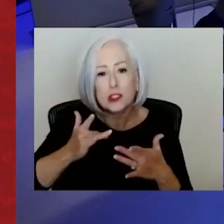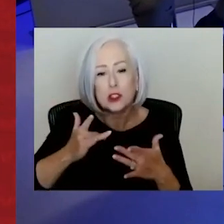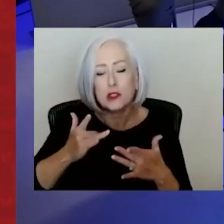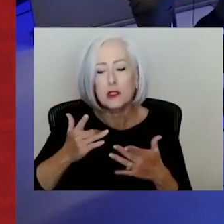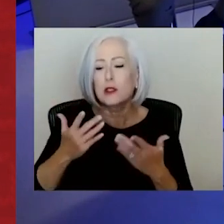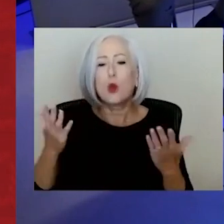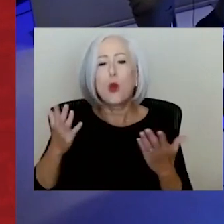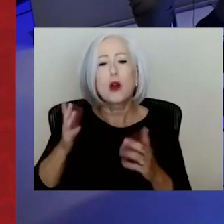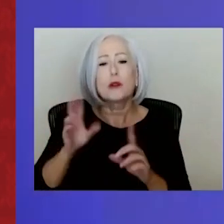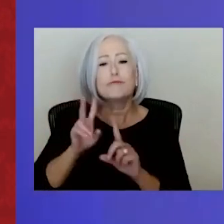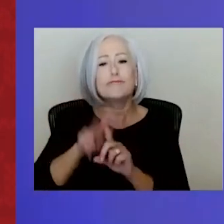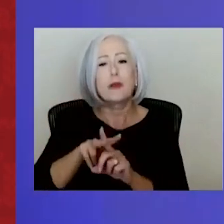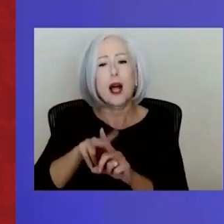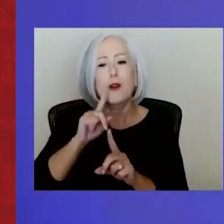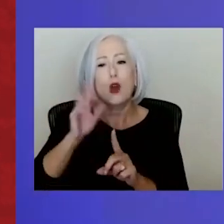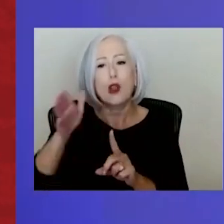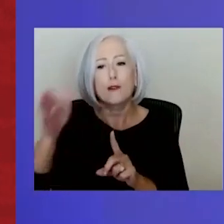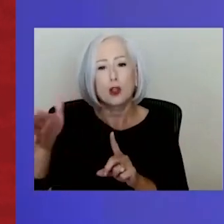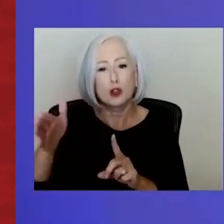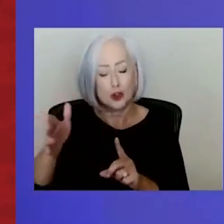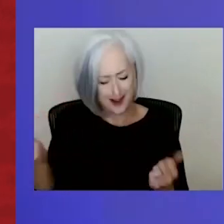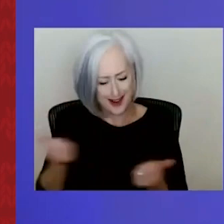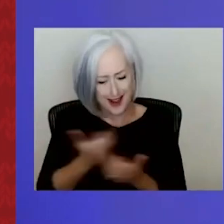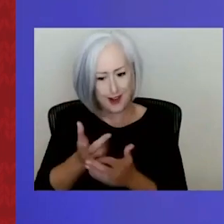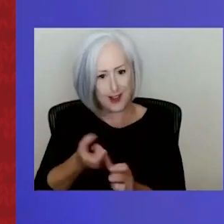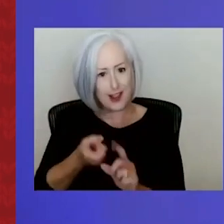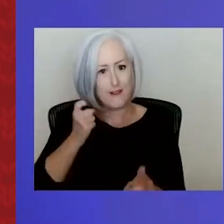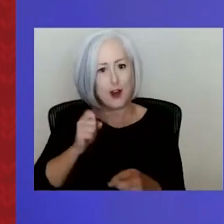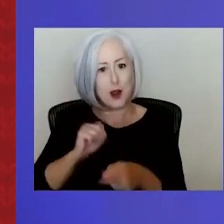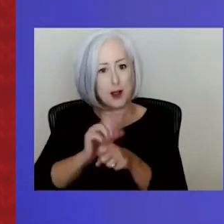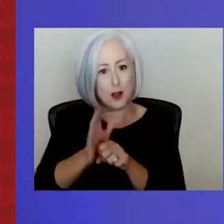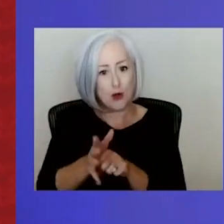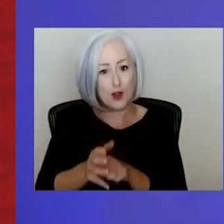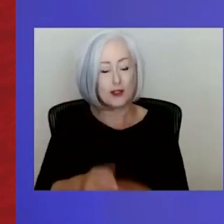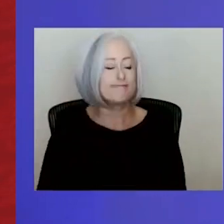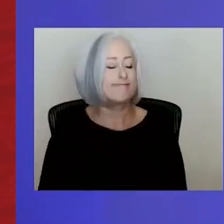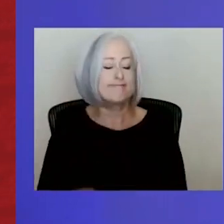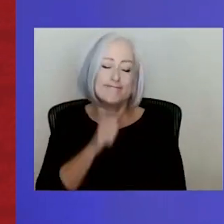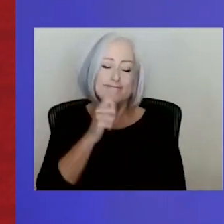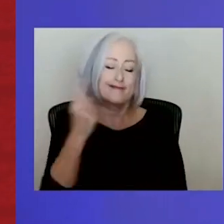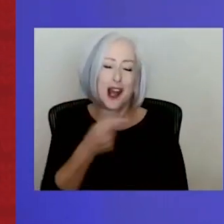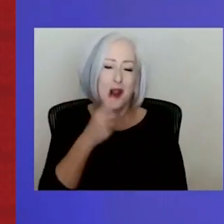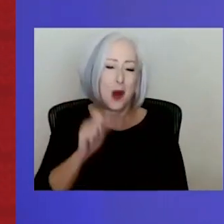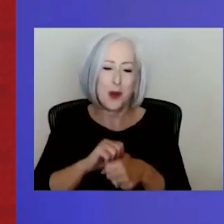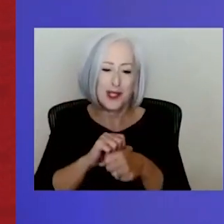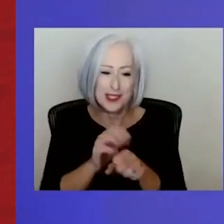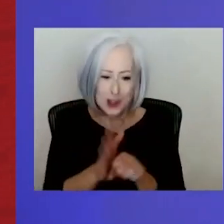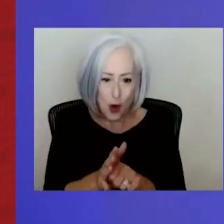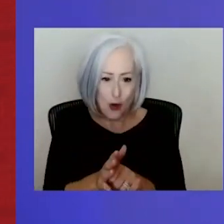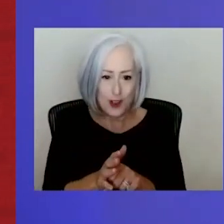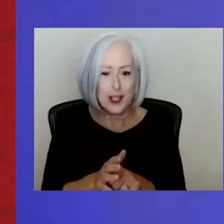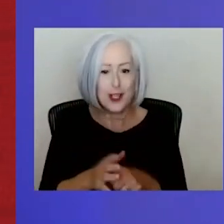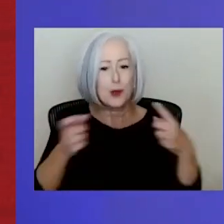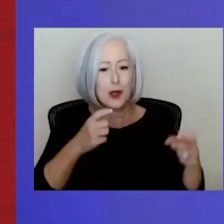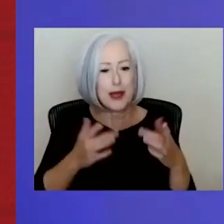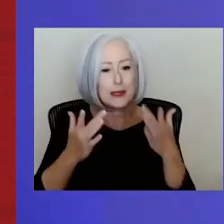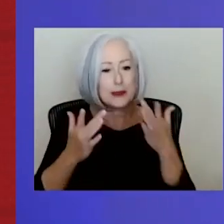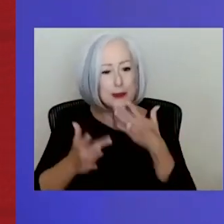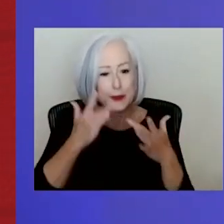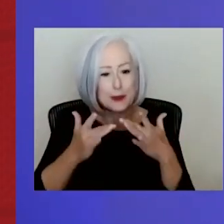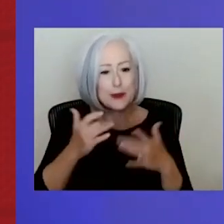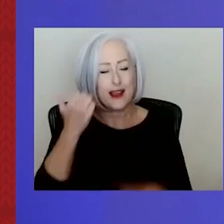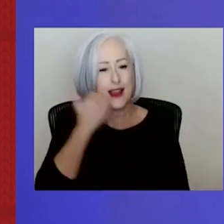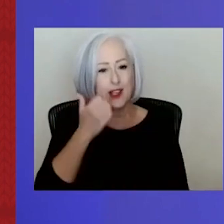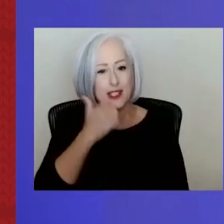doggone COVID thing? You know, it's not just due to COVID. We deal with shortages every day. I would say we are typically managing between 5